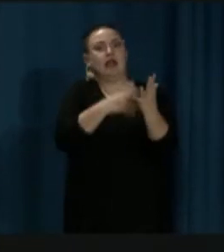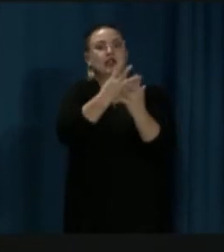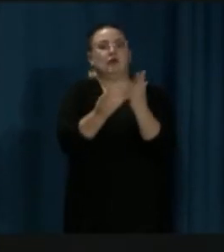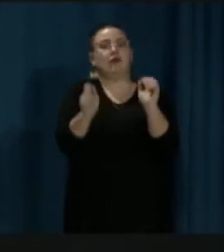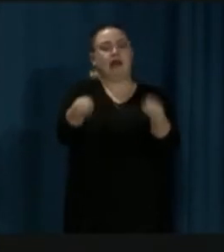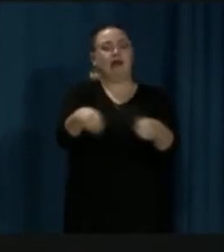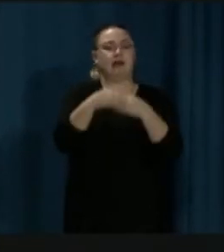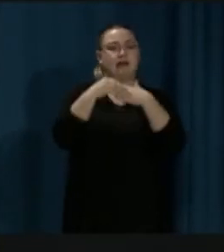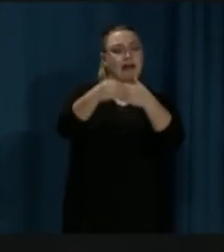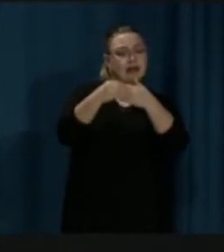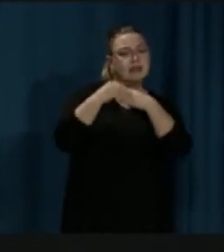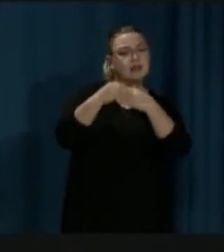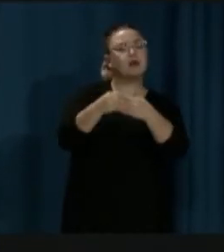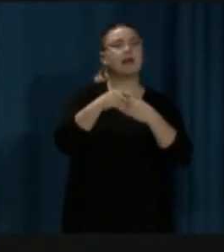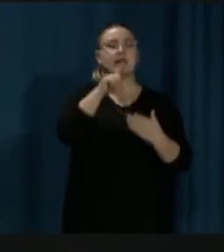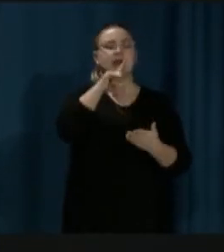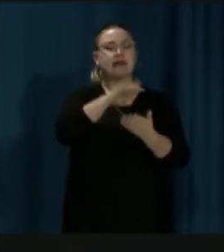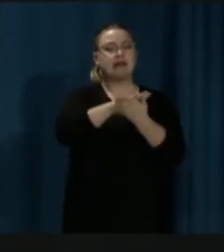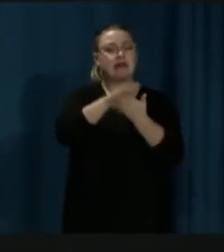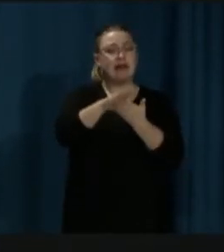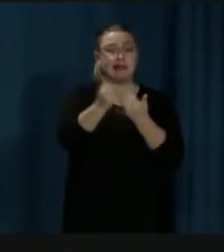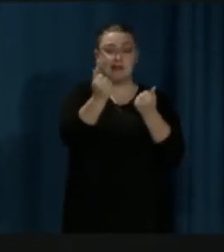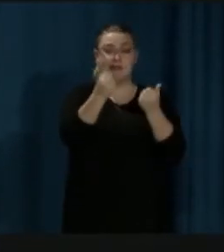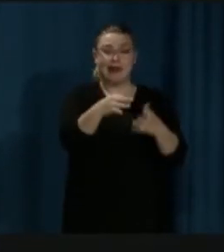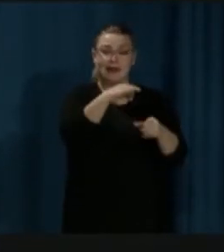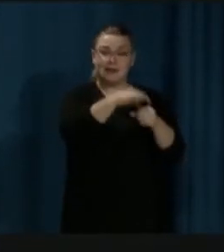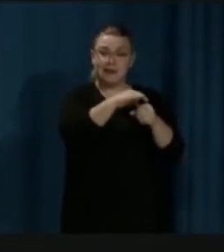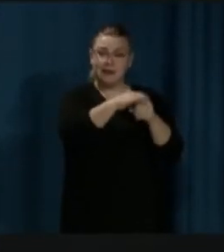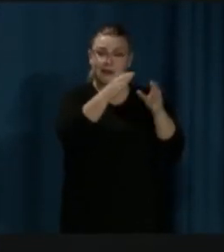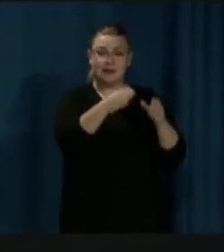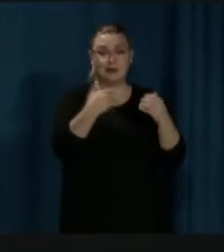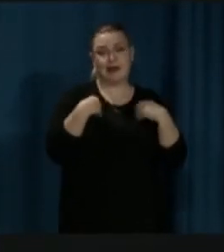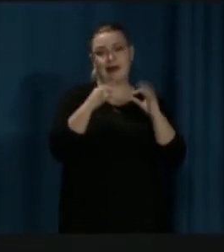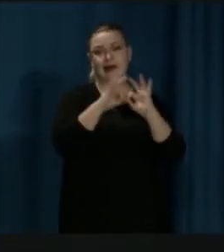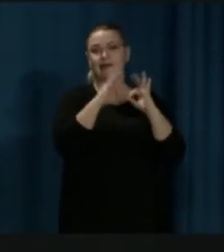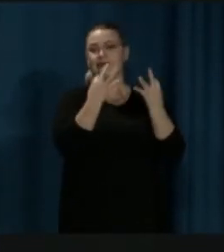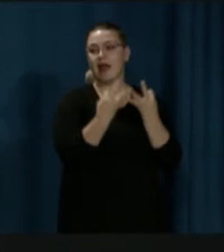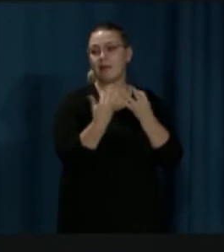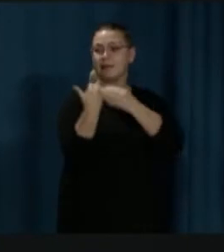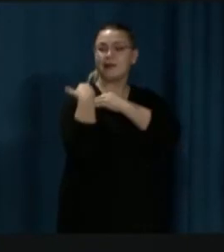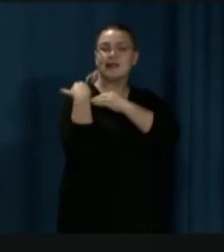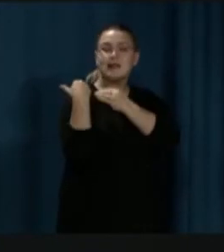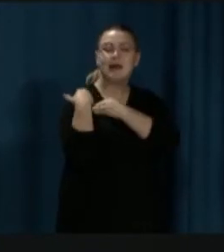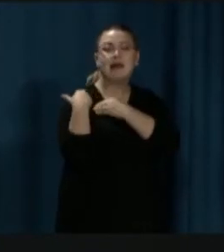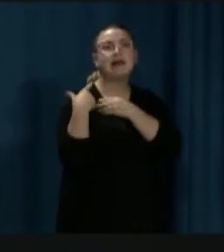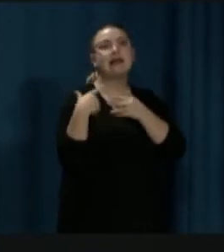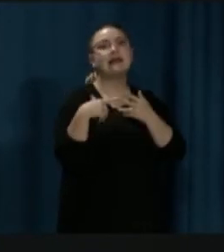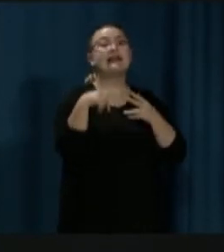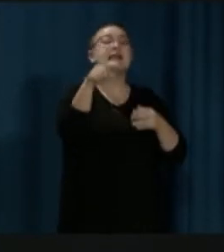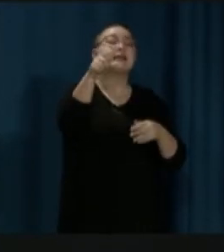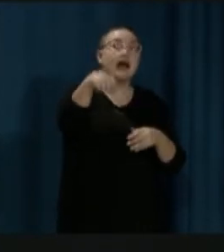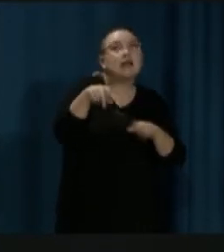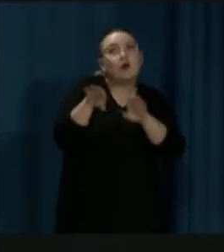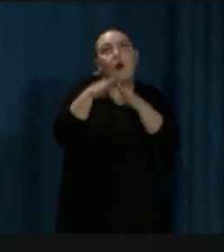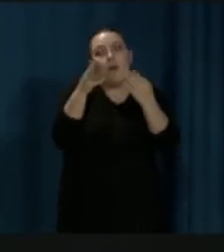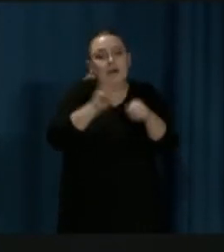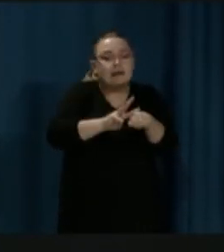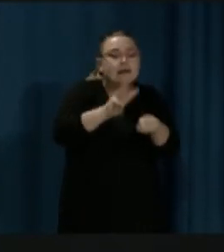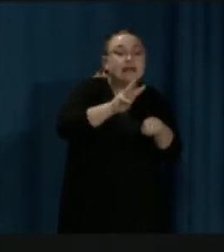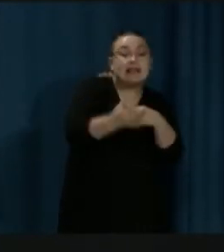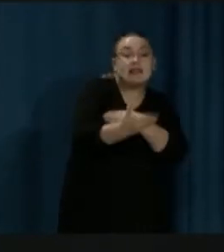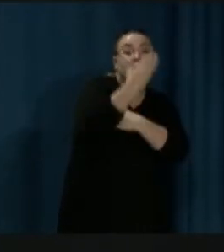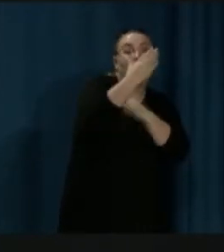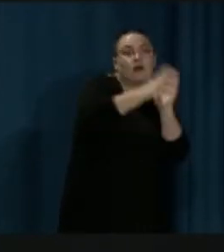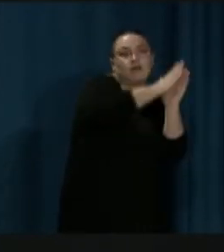really helpful for voters, because some of us may have family responsibilities, or, I mean, yes, the polls are open from 6:30 a.m.